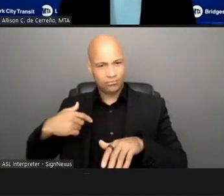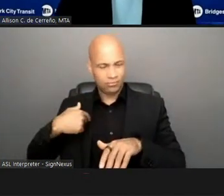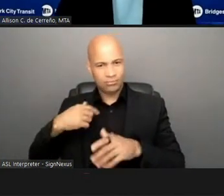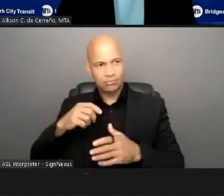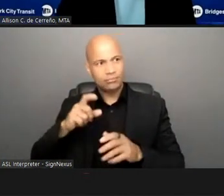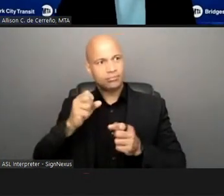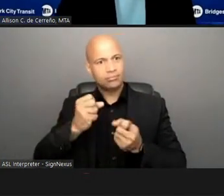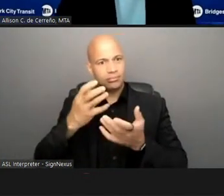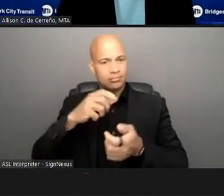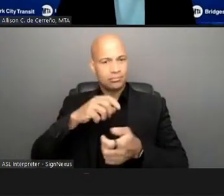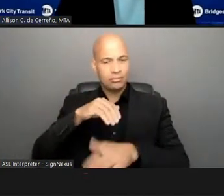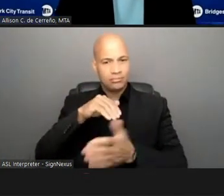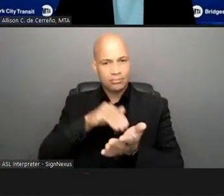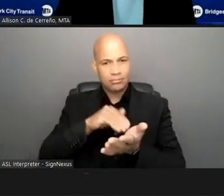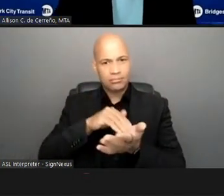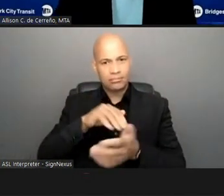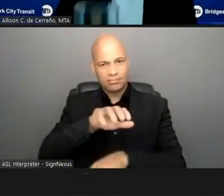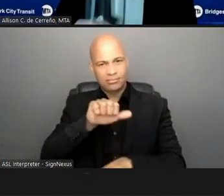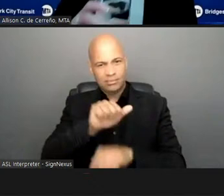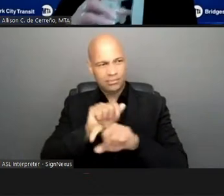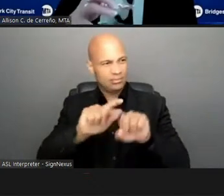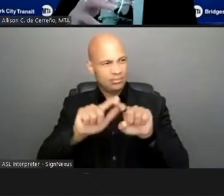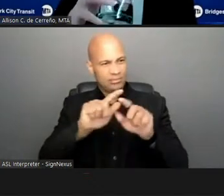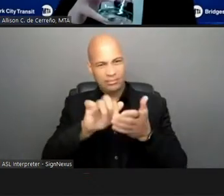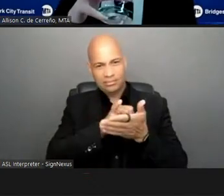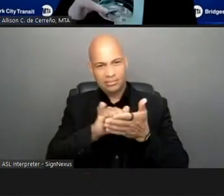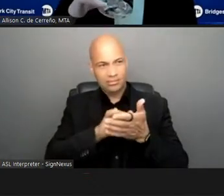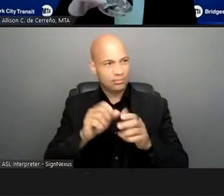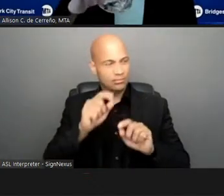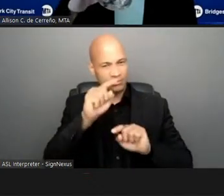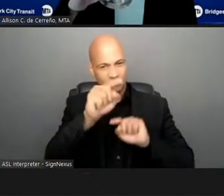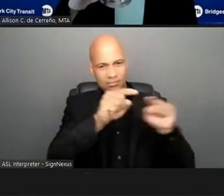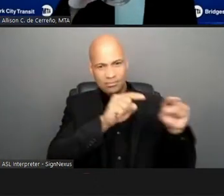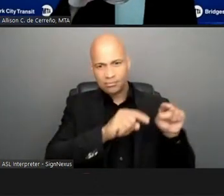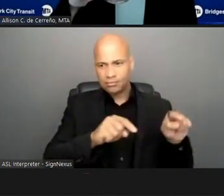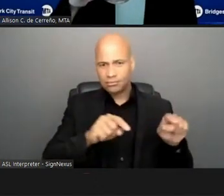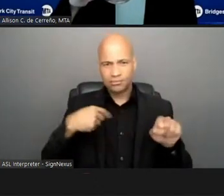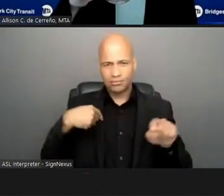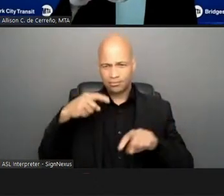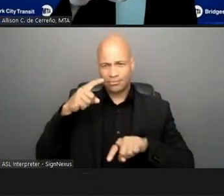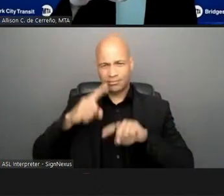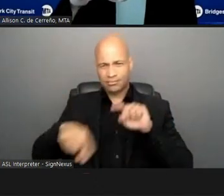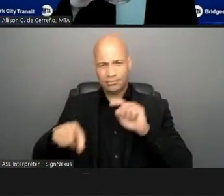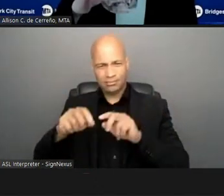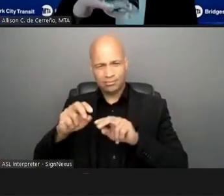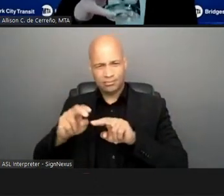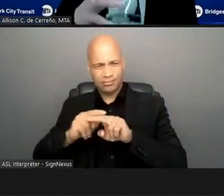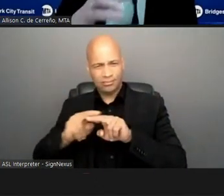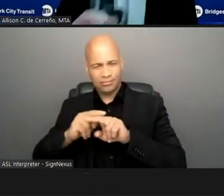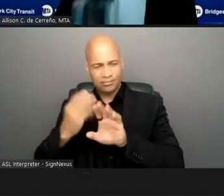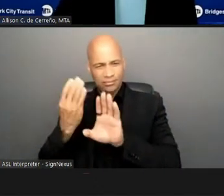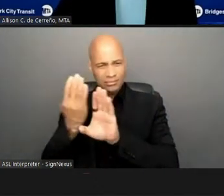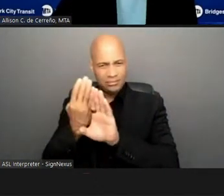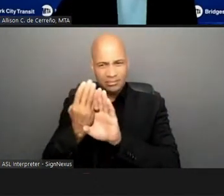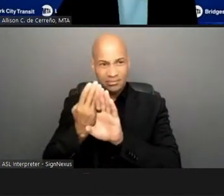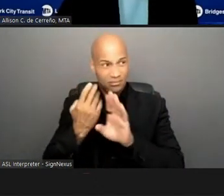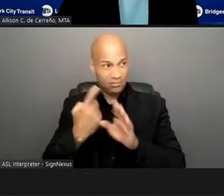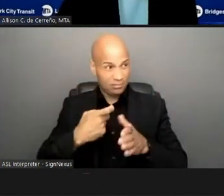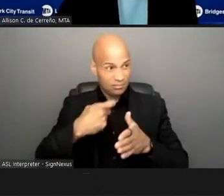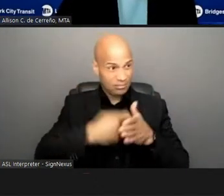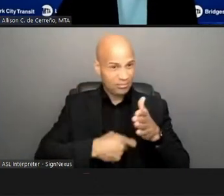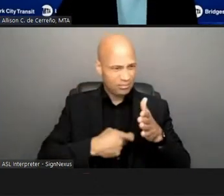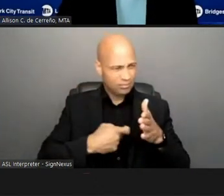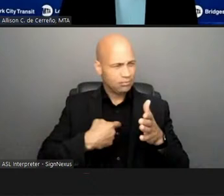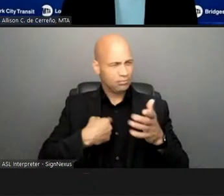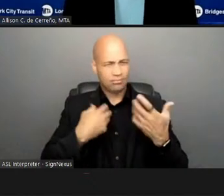appointments during the day in different parts of Manhattan and for various reasons I cannot take him by public transport again now we will be priced out of our health